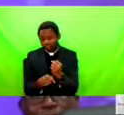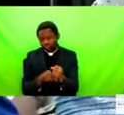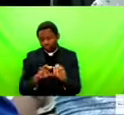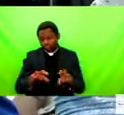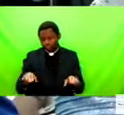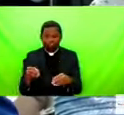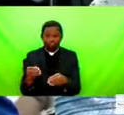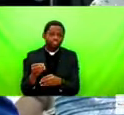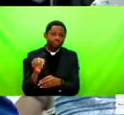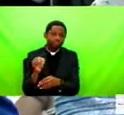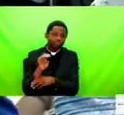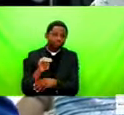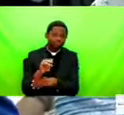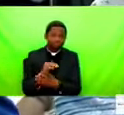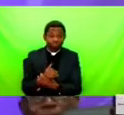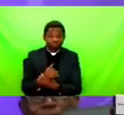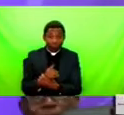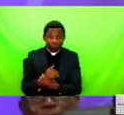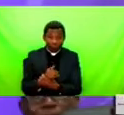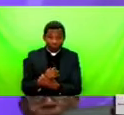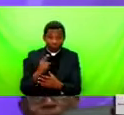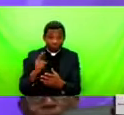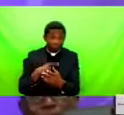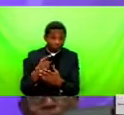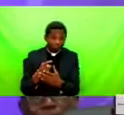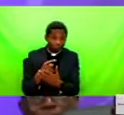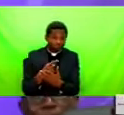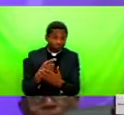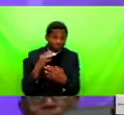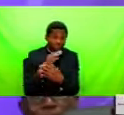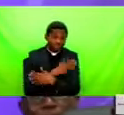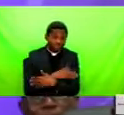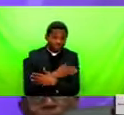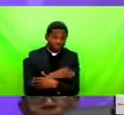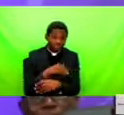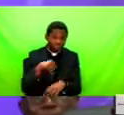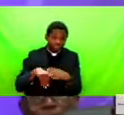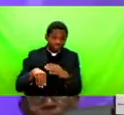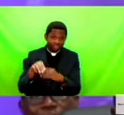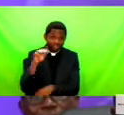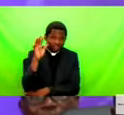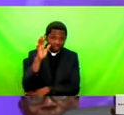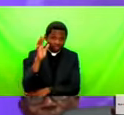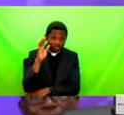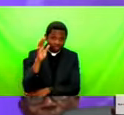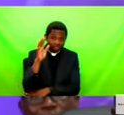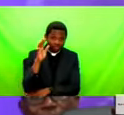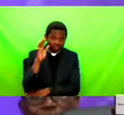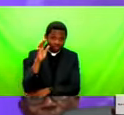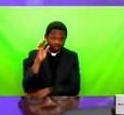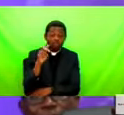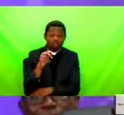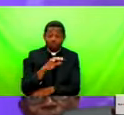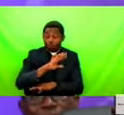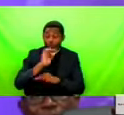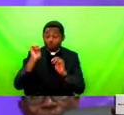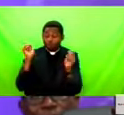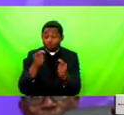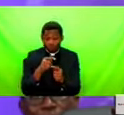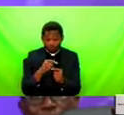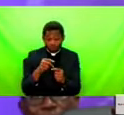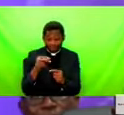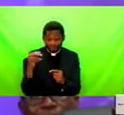well. Next Sunday in the afternoon, we shall be welcoming all transferred heads. Next Sunday